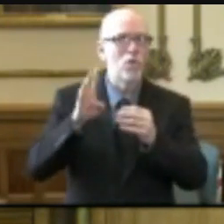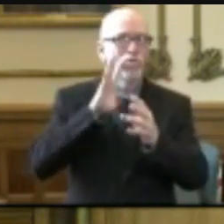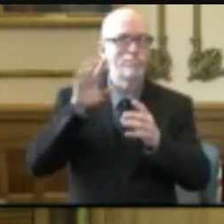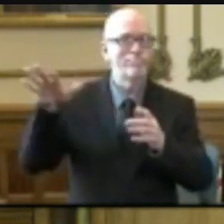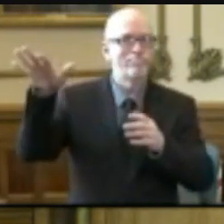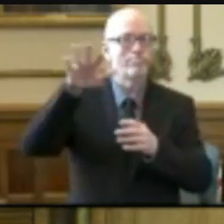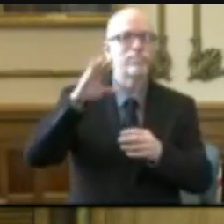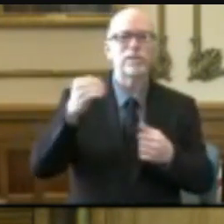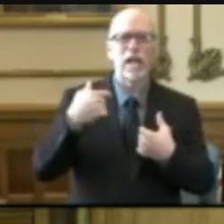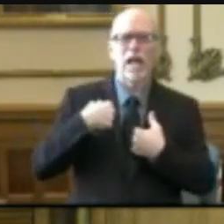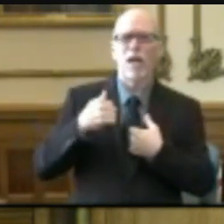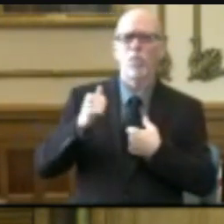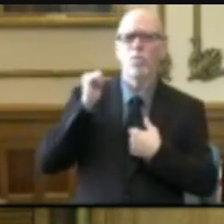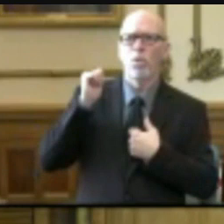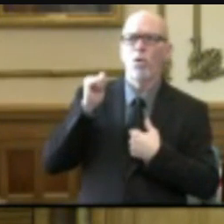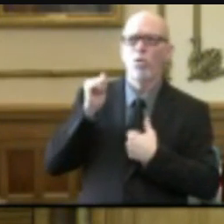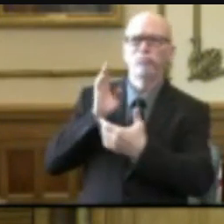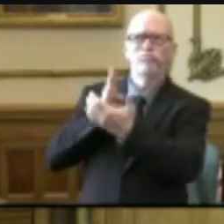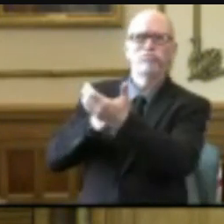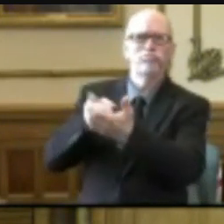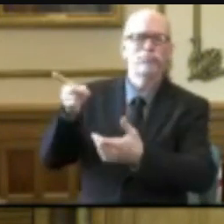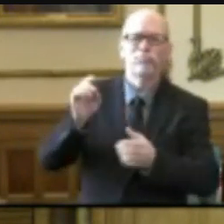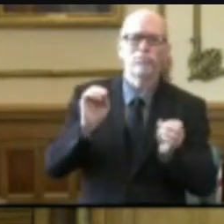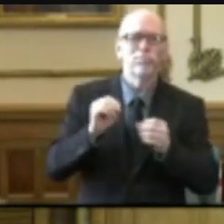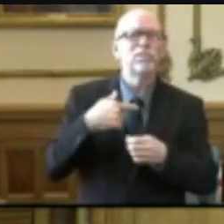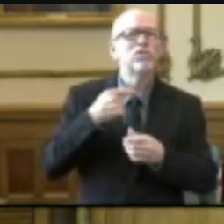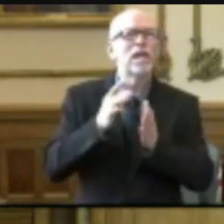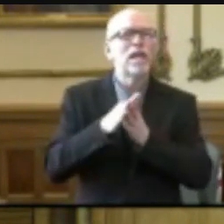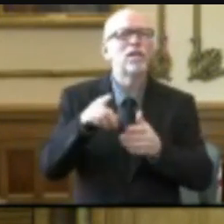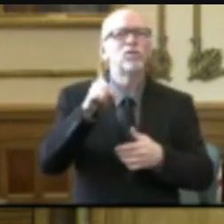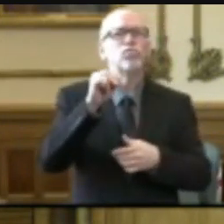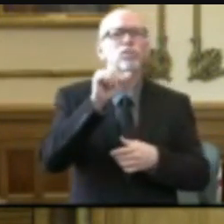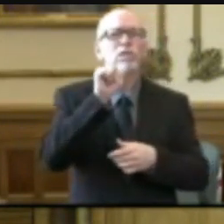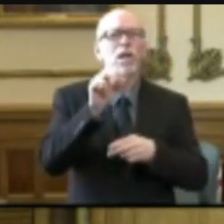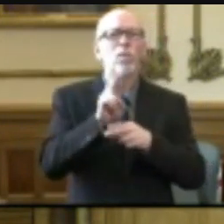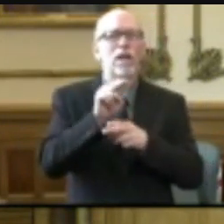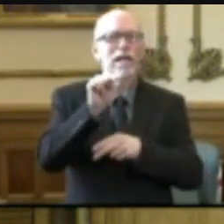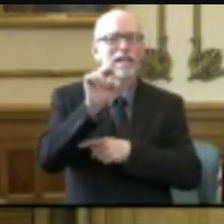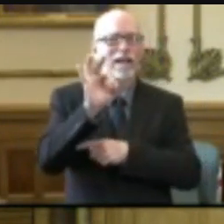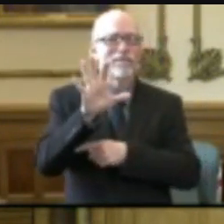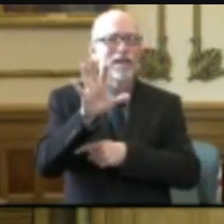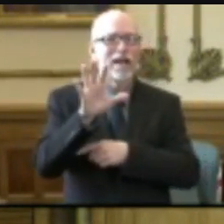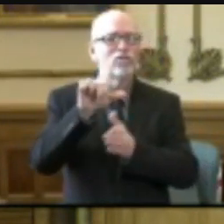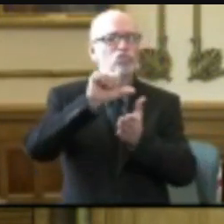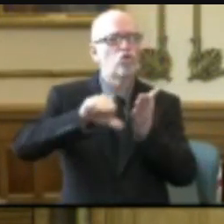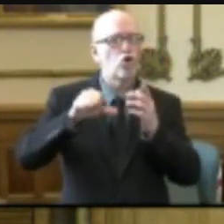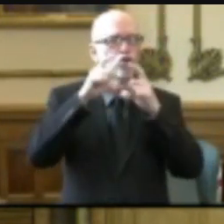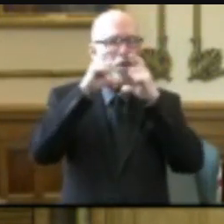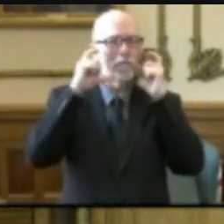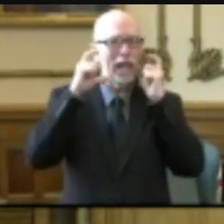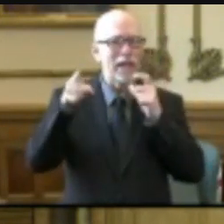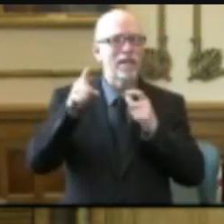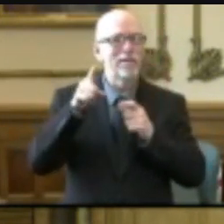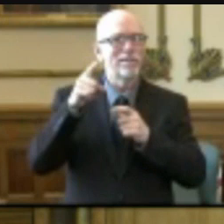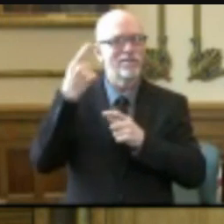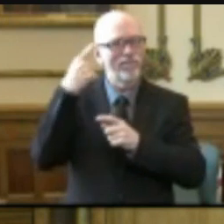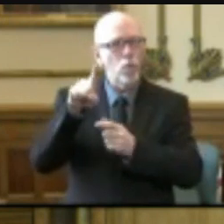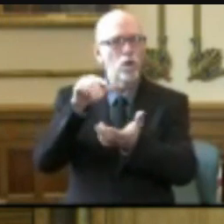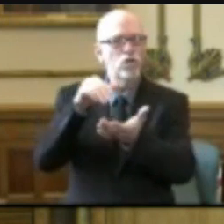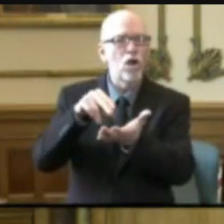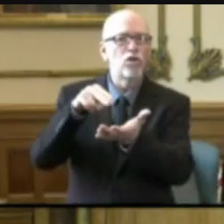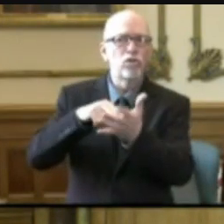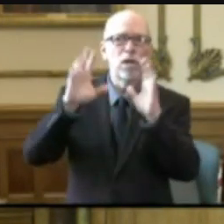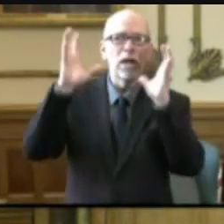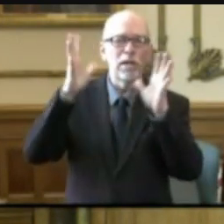I'm certainly not going to object to that. What I would ask is that you do not wear the N95 and surgical masks that our first responders and our